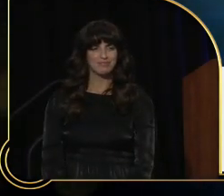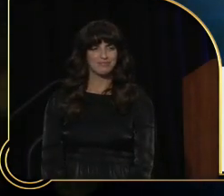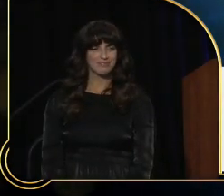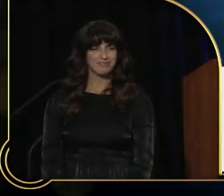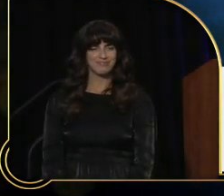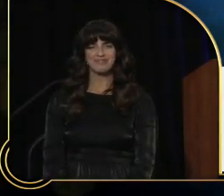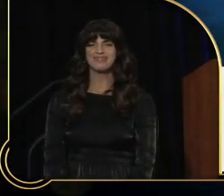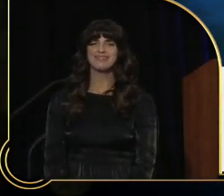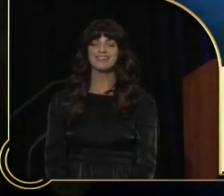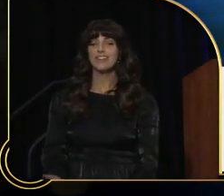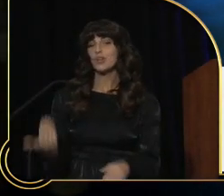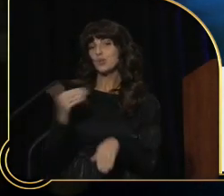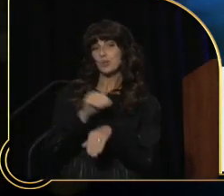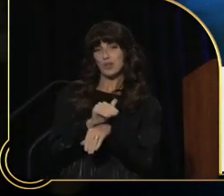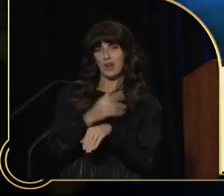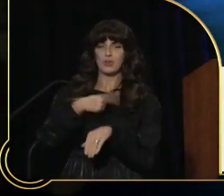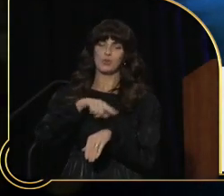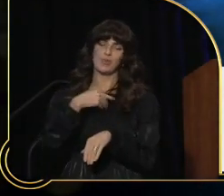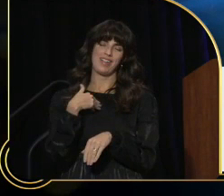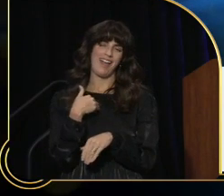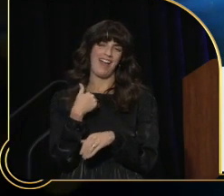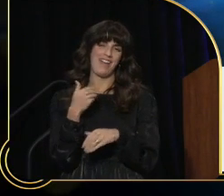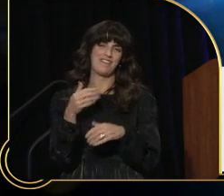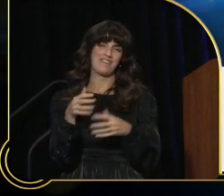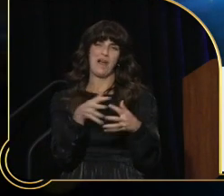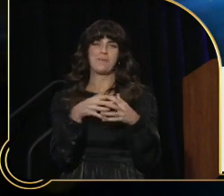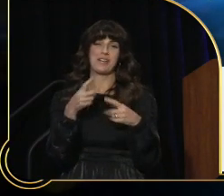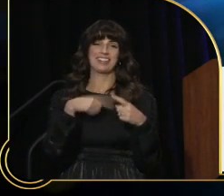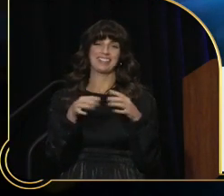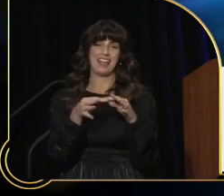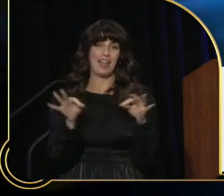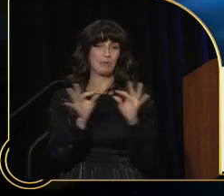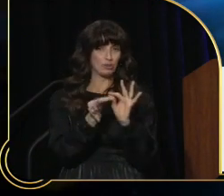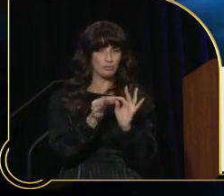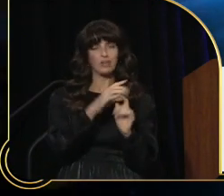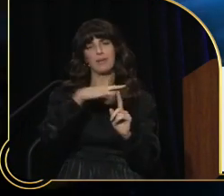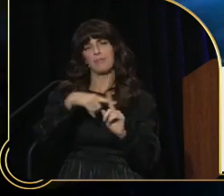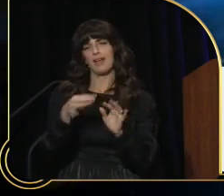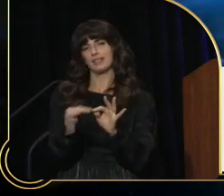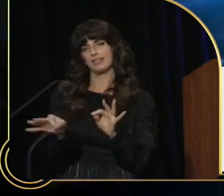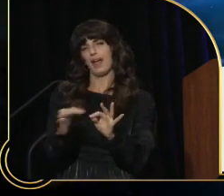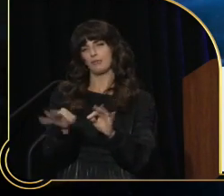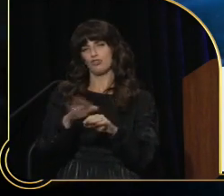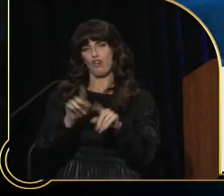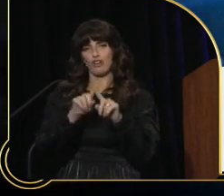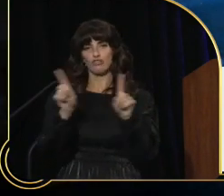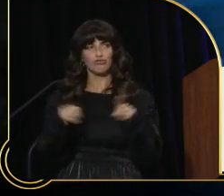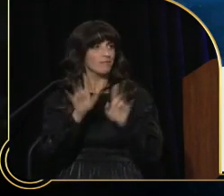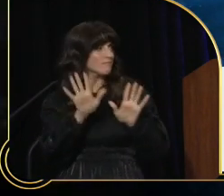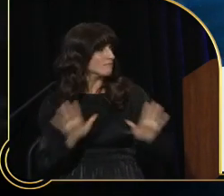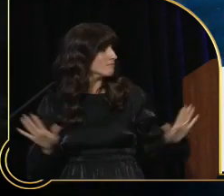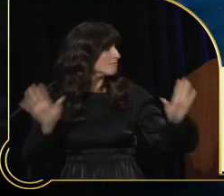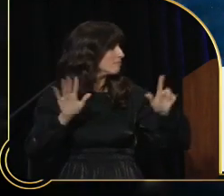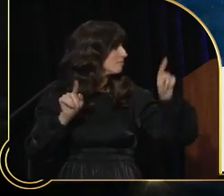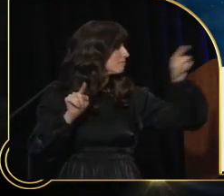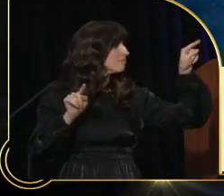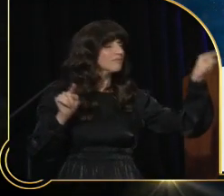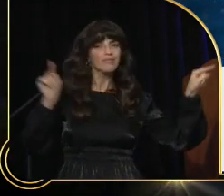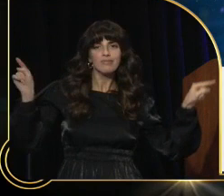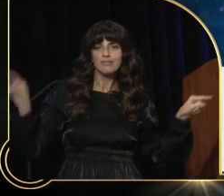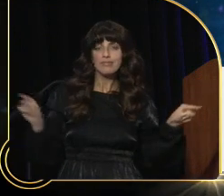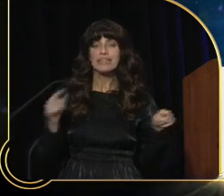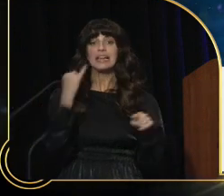Tonight, we have American Sign Language interpreting and captioning on screens located throughout the venue. For those